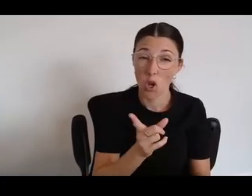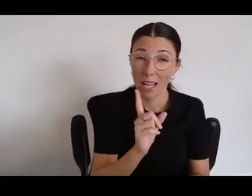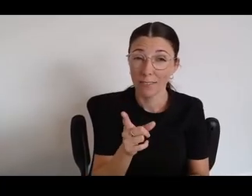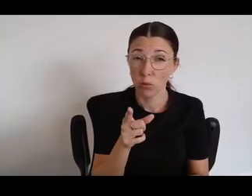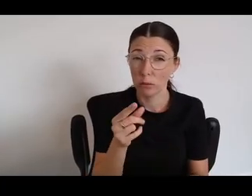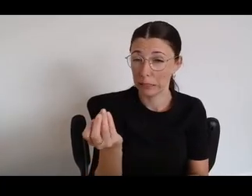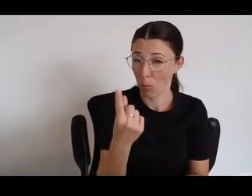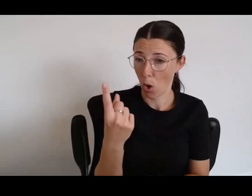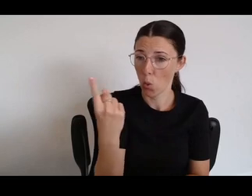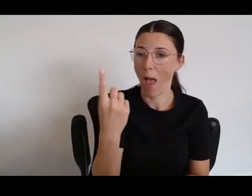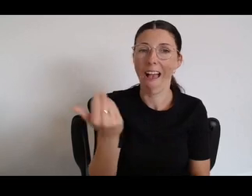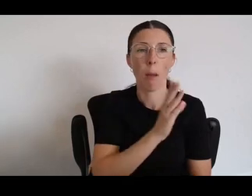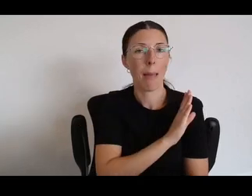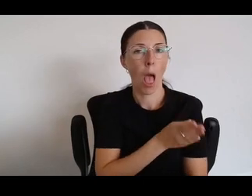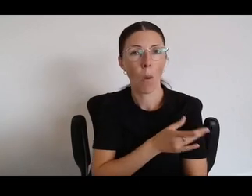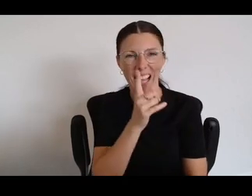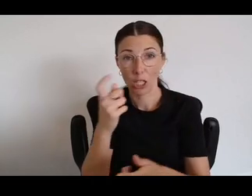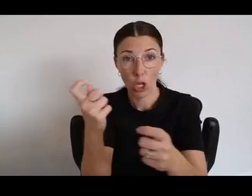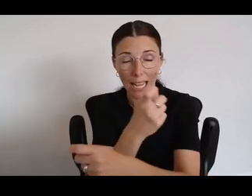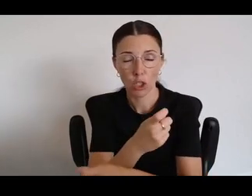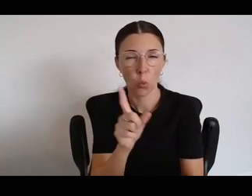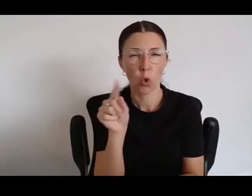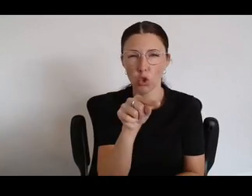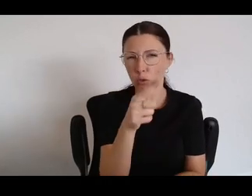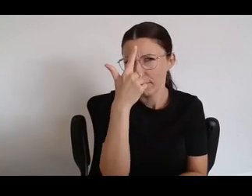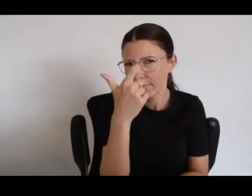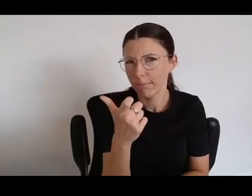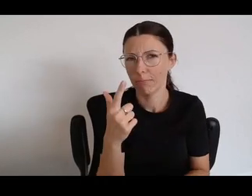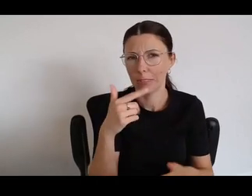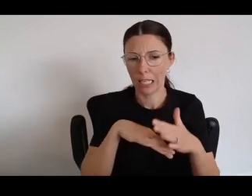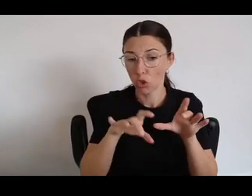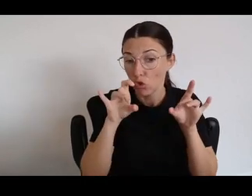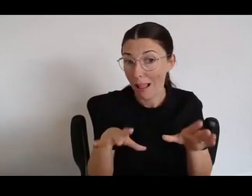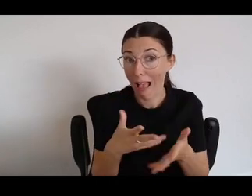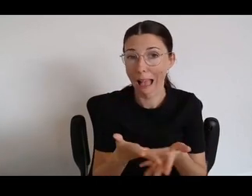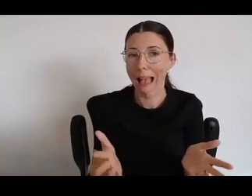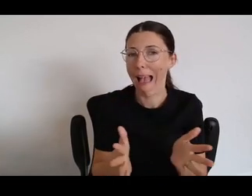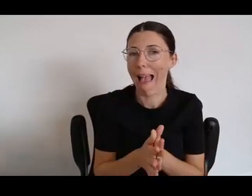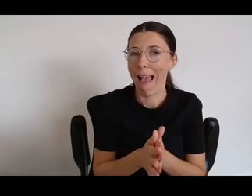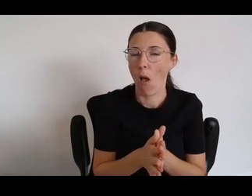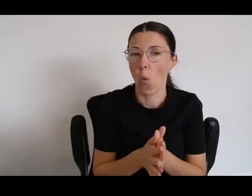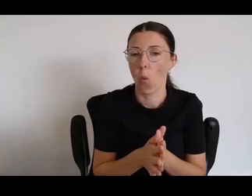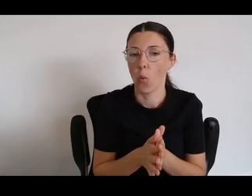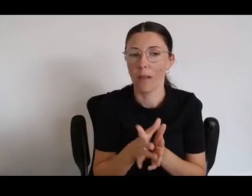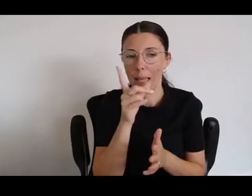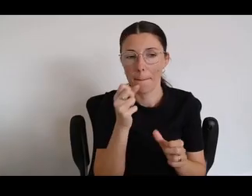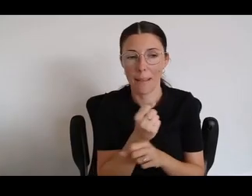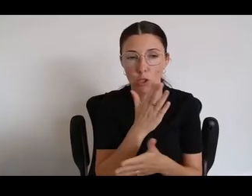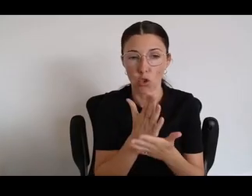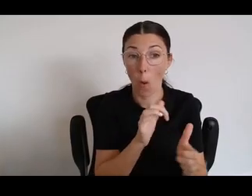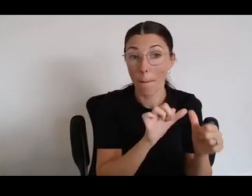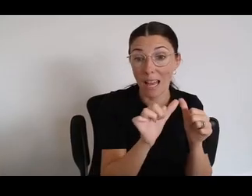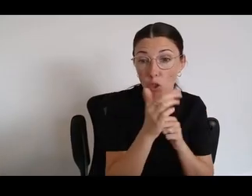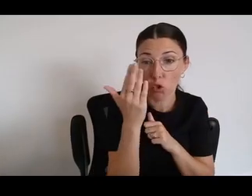you kind of recommend that we need to do in this country to make sure that we have better schools, more equitable and